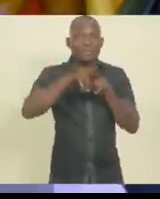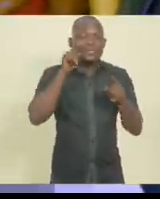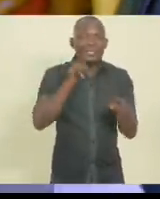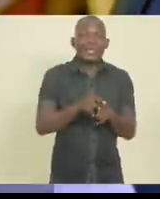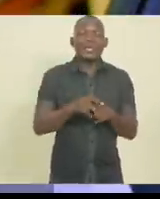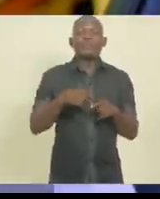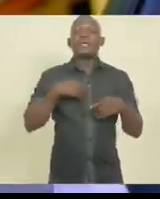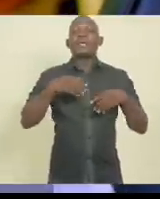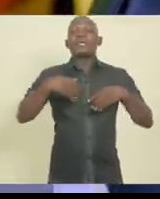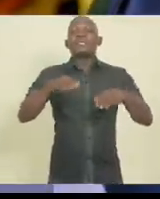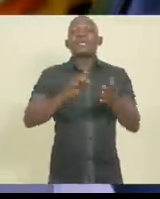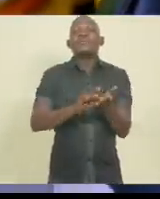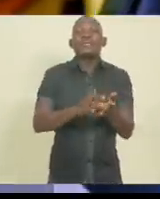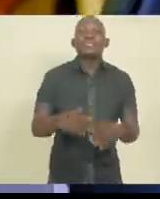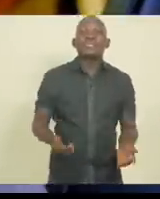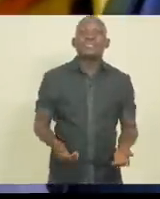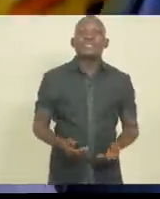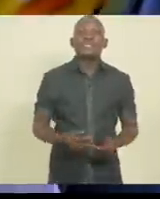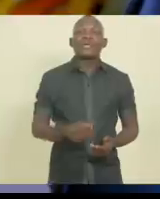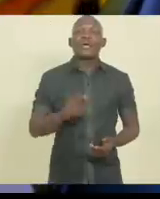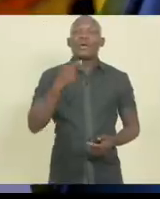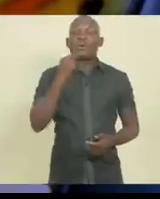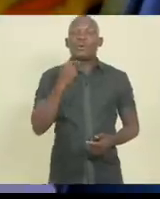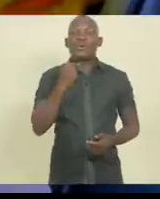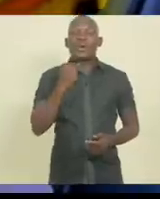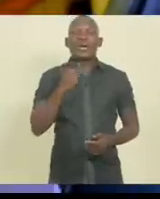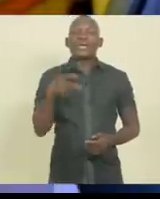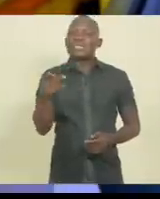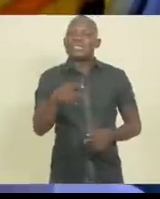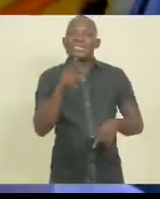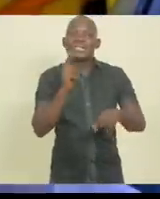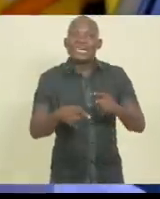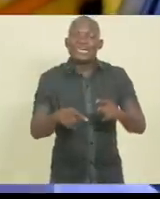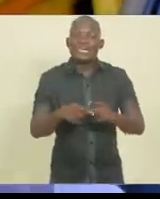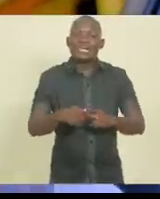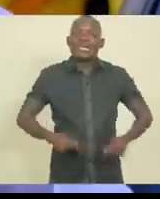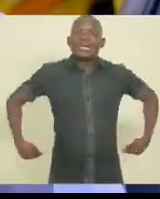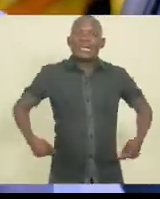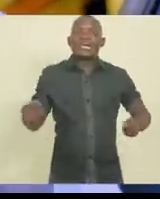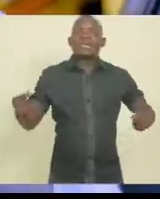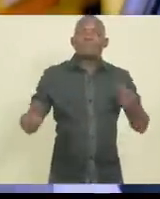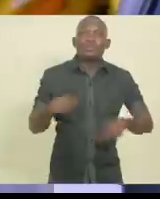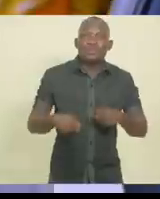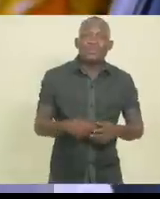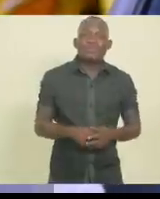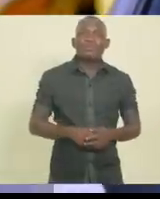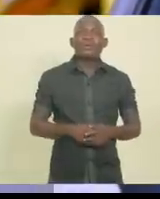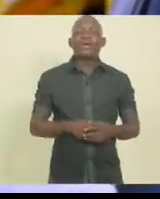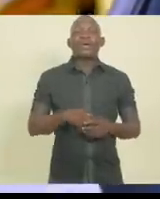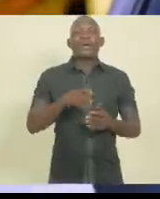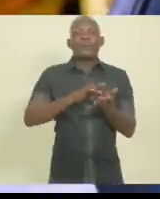how? I'm a minor at it. You know, do easier. I don't want to come and come up. Go be Anthony.